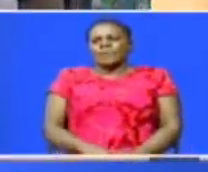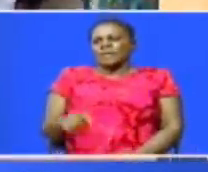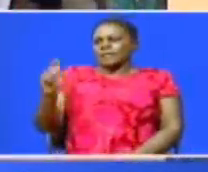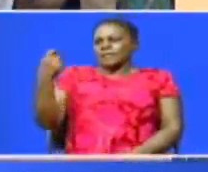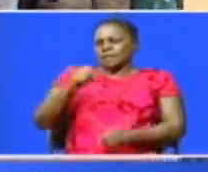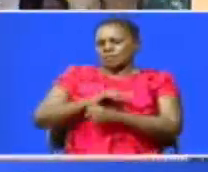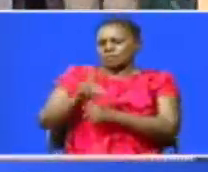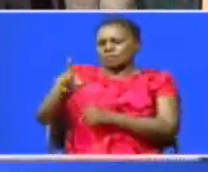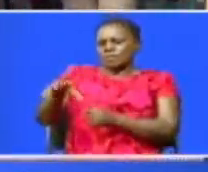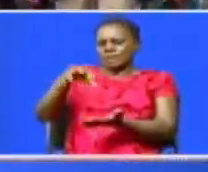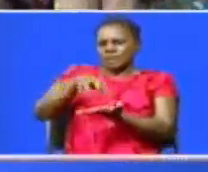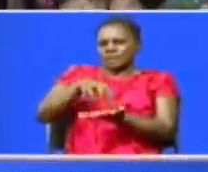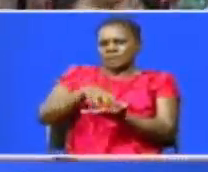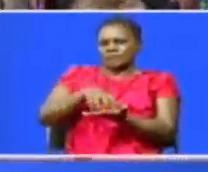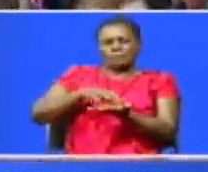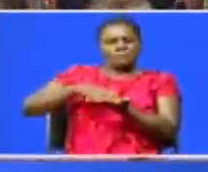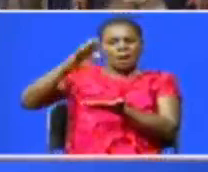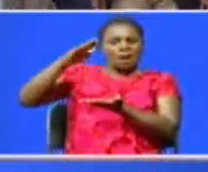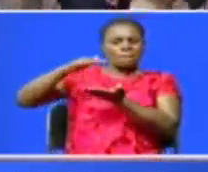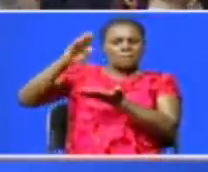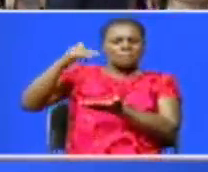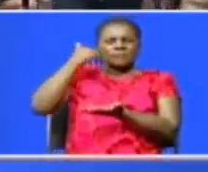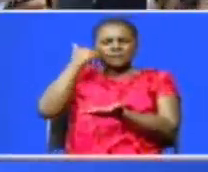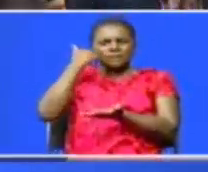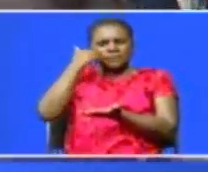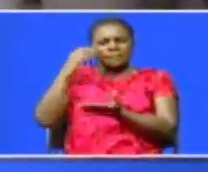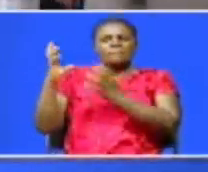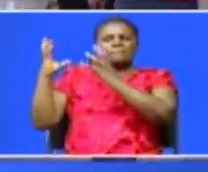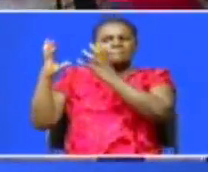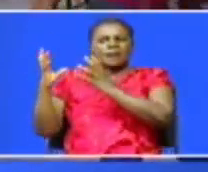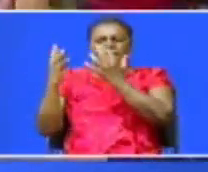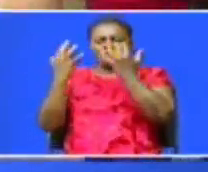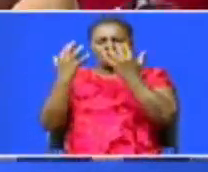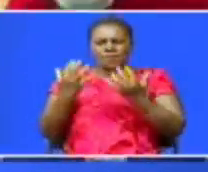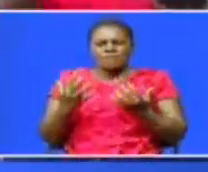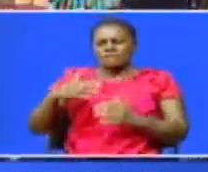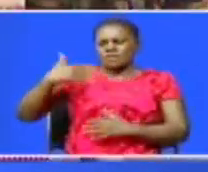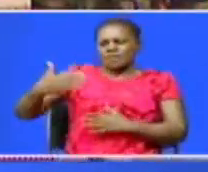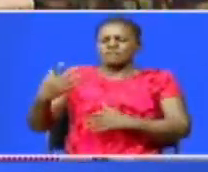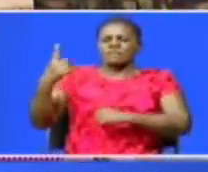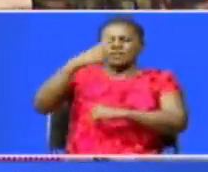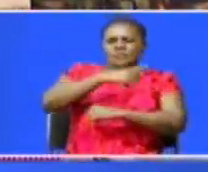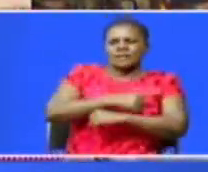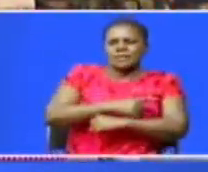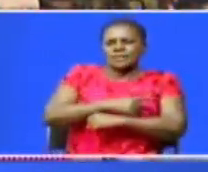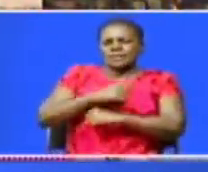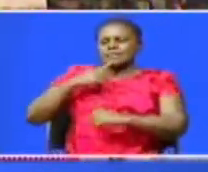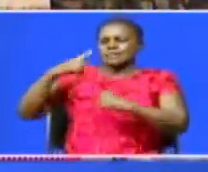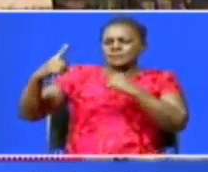Kenya's COVID-19 cases are soaring, with the disease burden becoming heavier with each passing day. Some